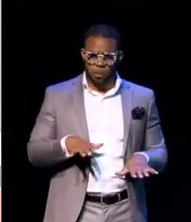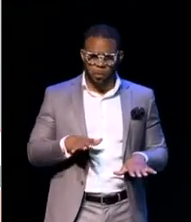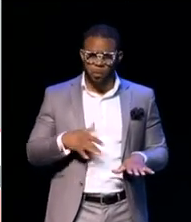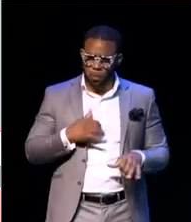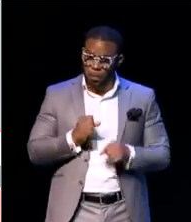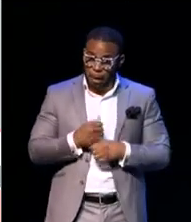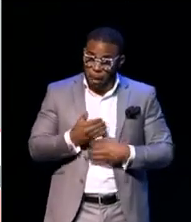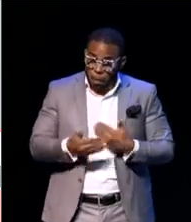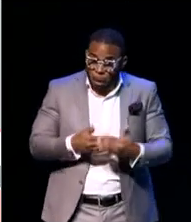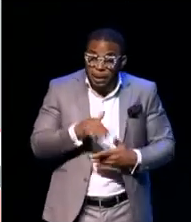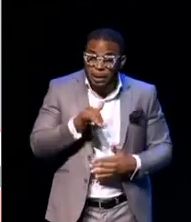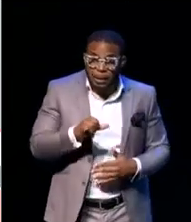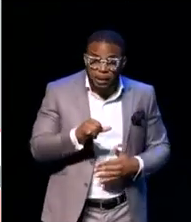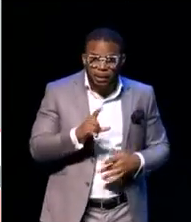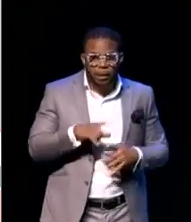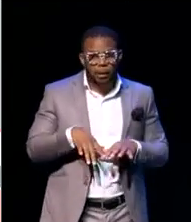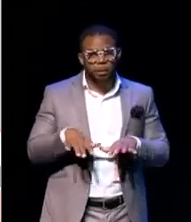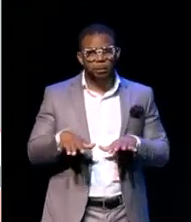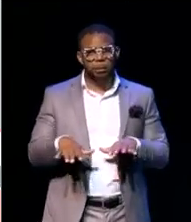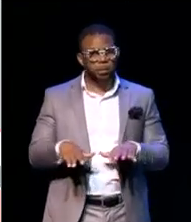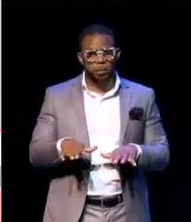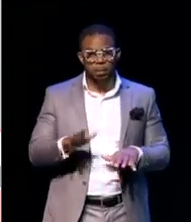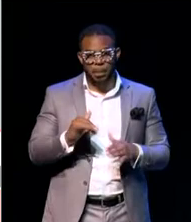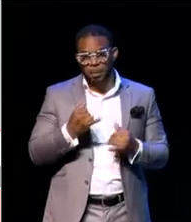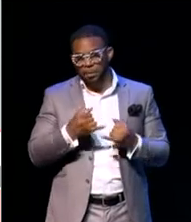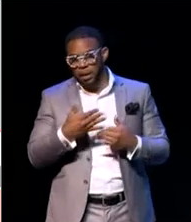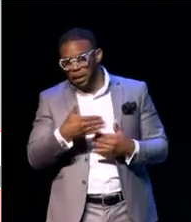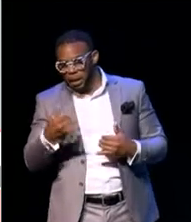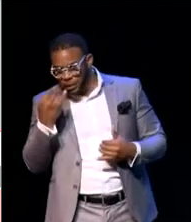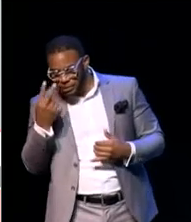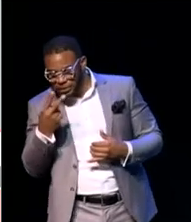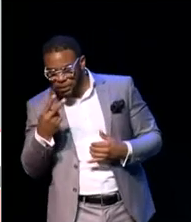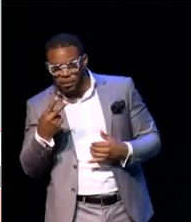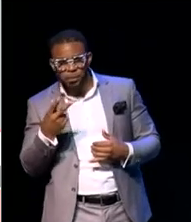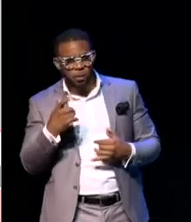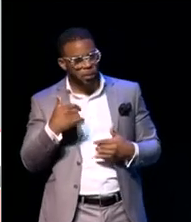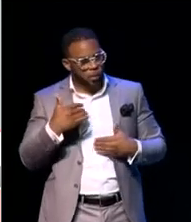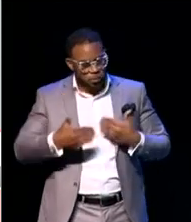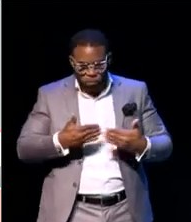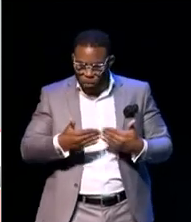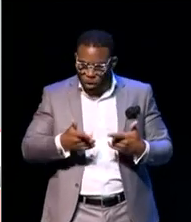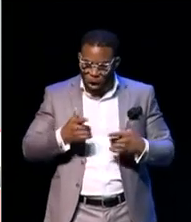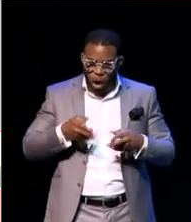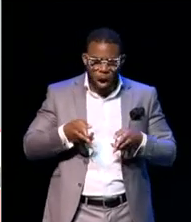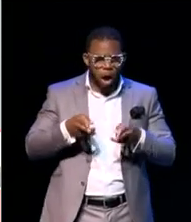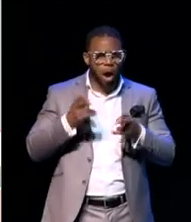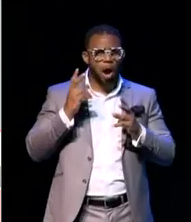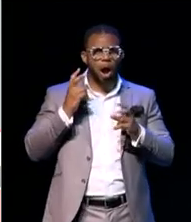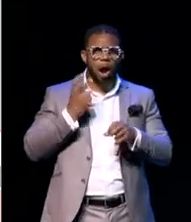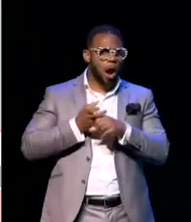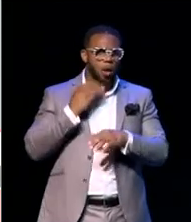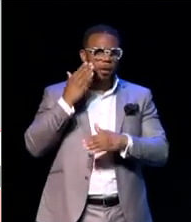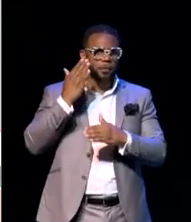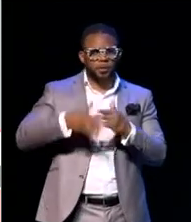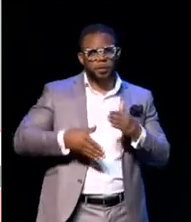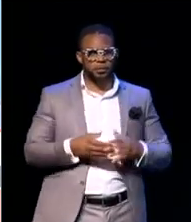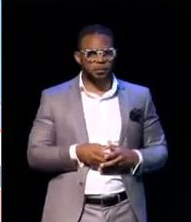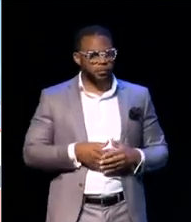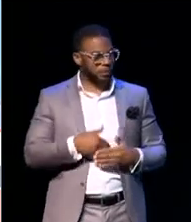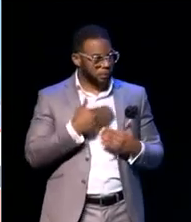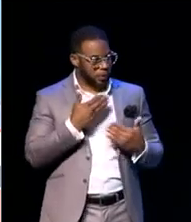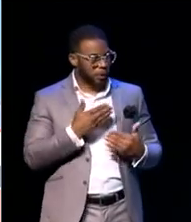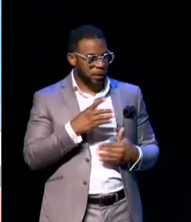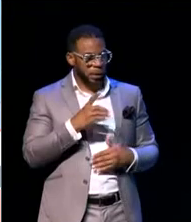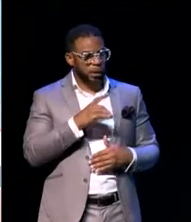We're making progress. Maybe the finish line's there, but we want to race hard to the finish. Thank you,